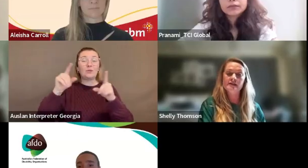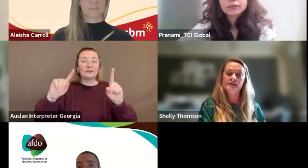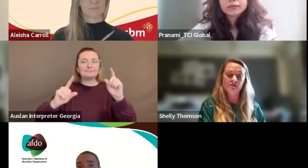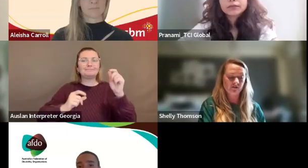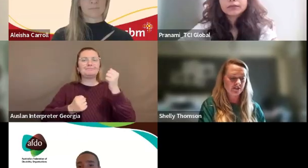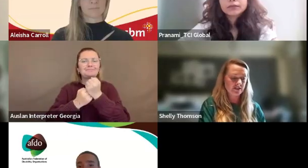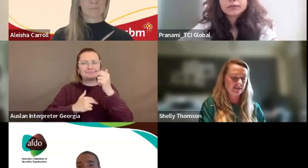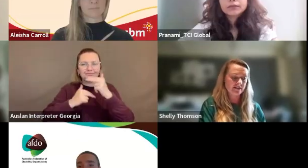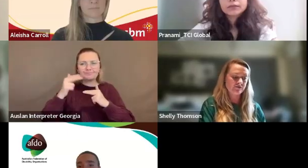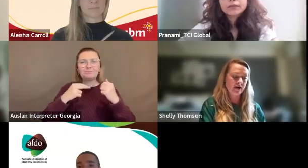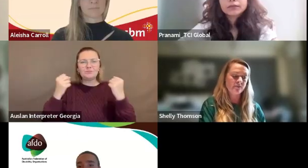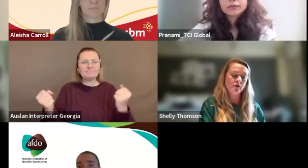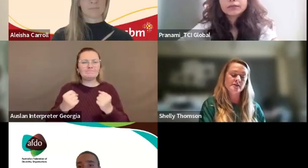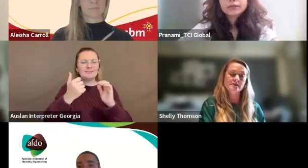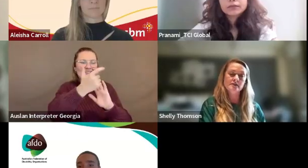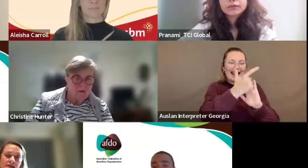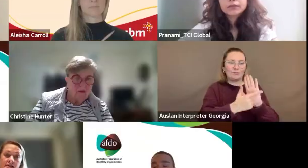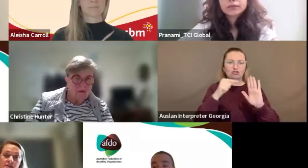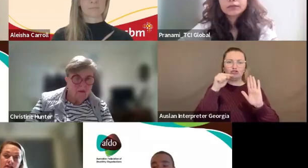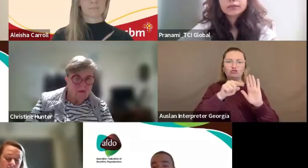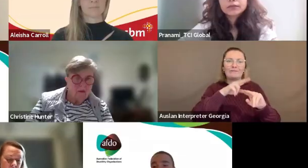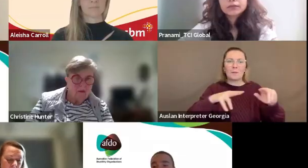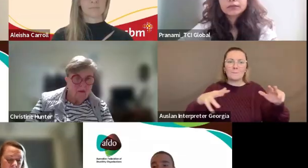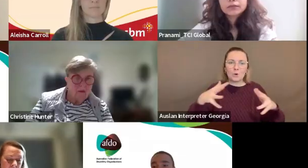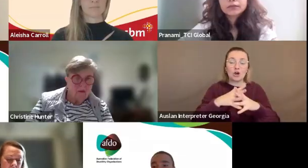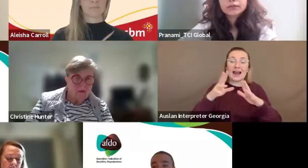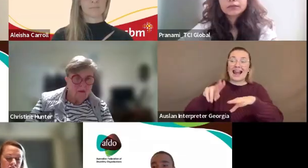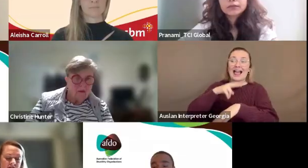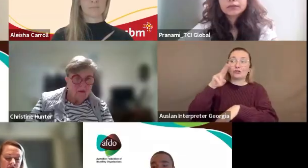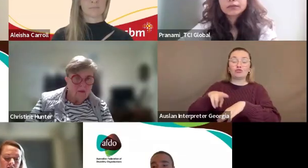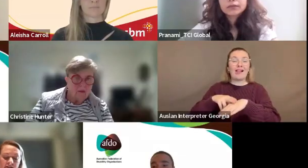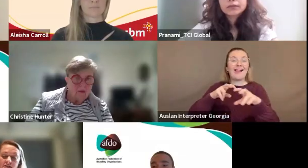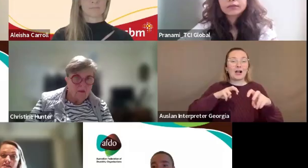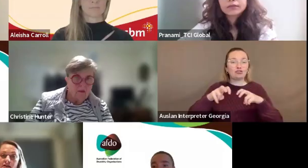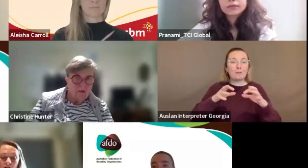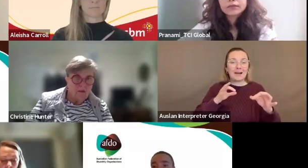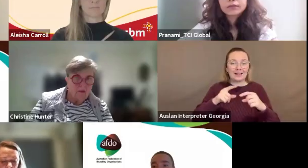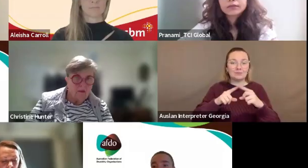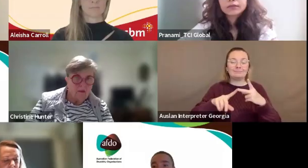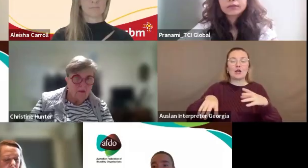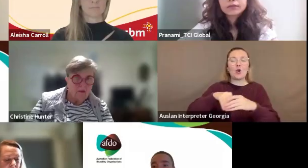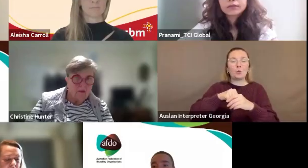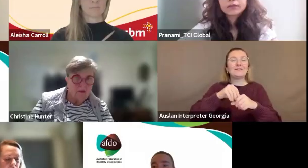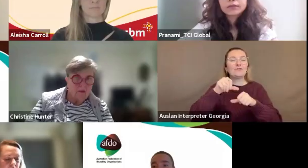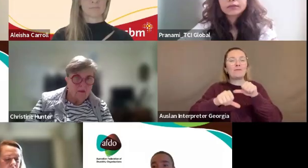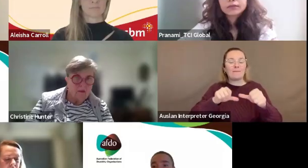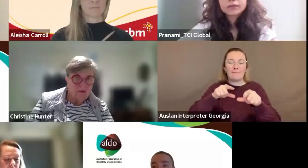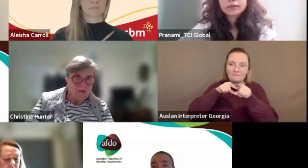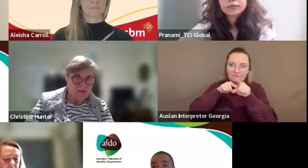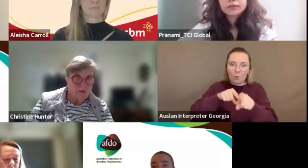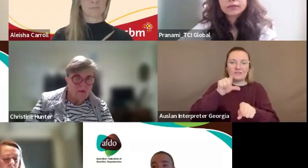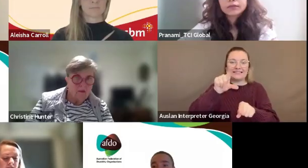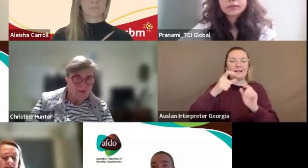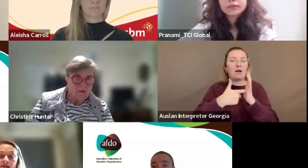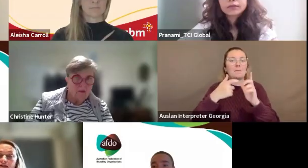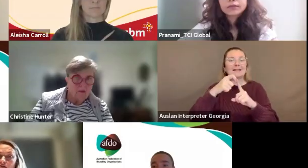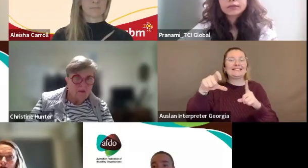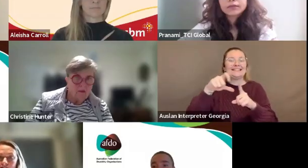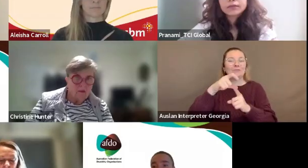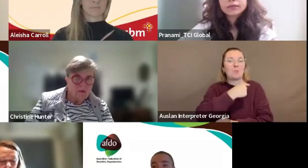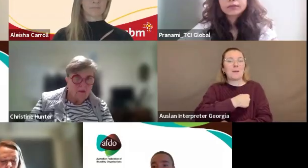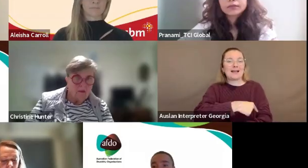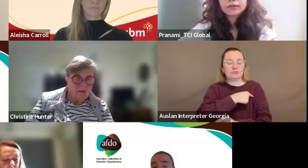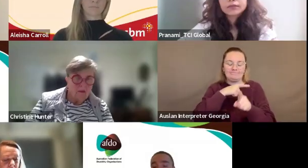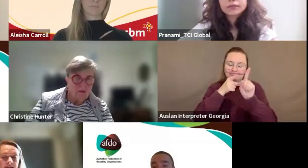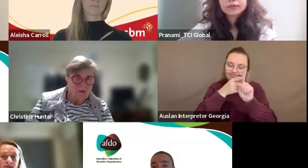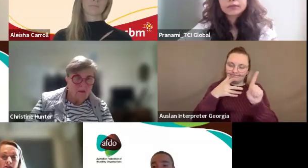and strengthening of legislative frameworks, national action plans, and inclusive strategies that align with CRPD obligations, particularly the